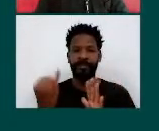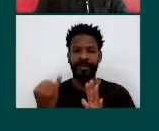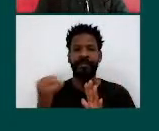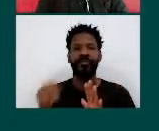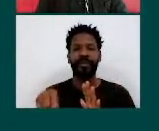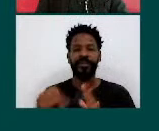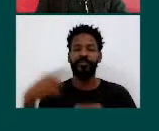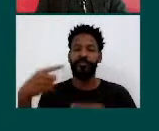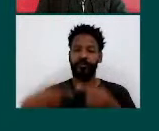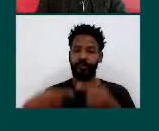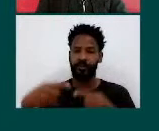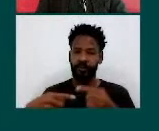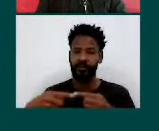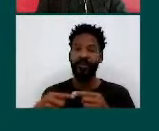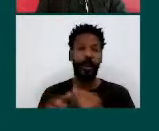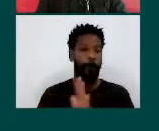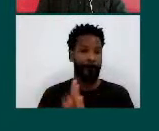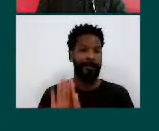We have been